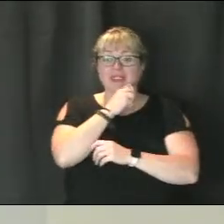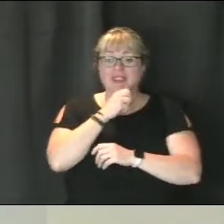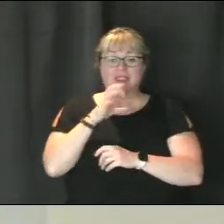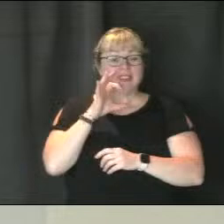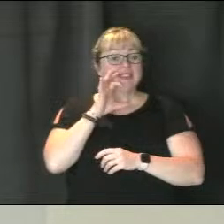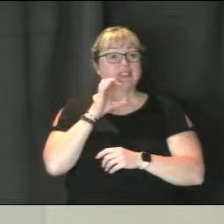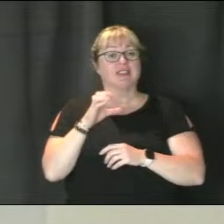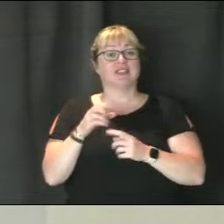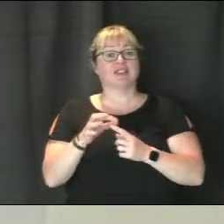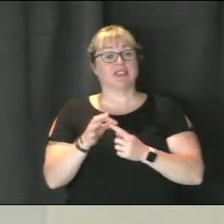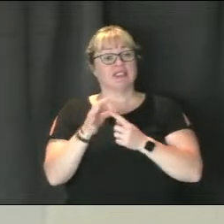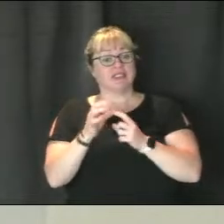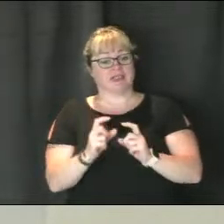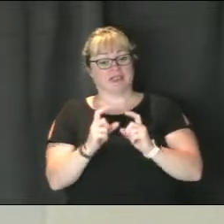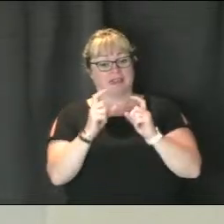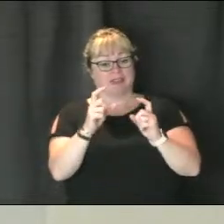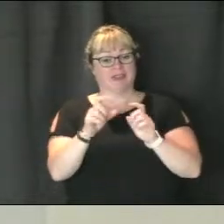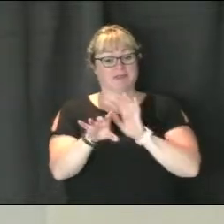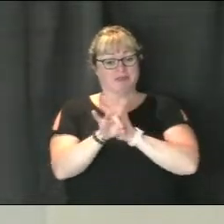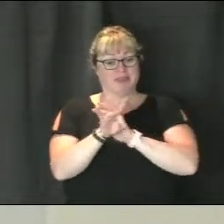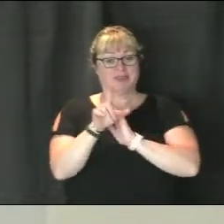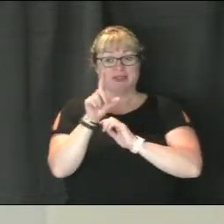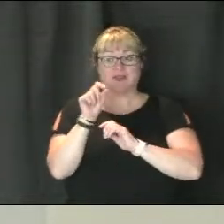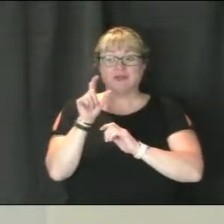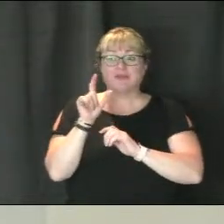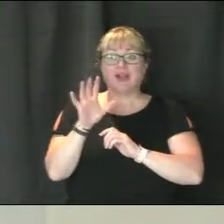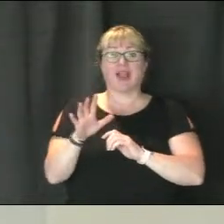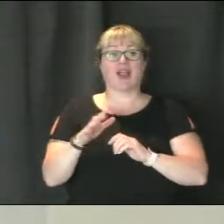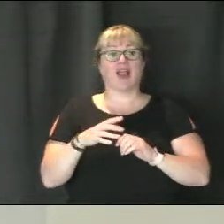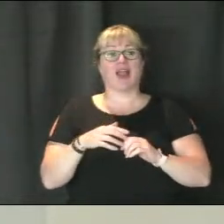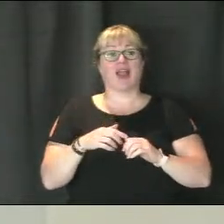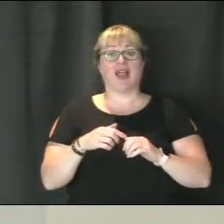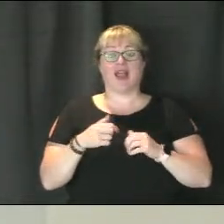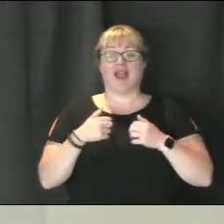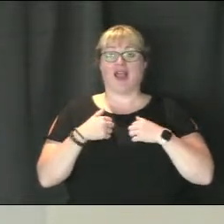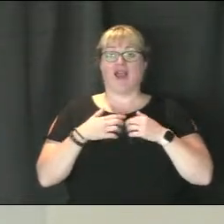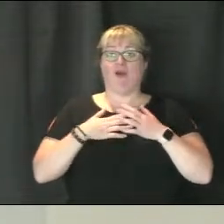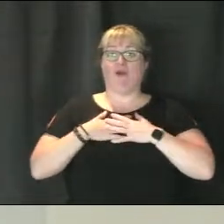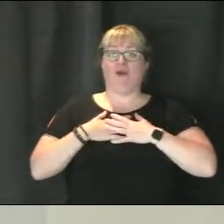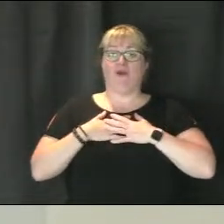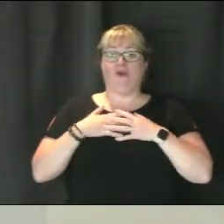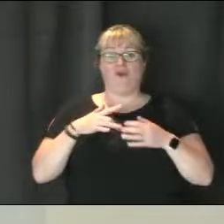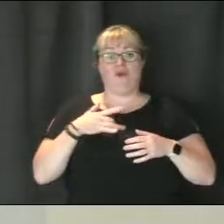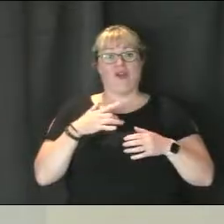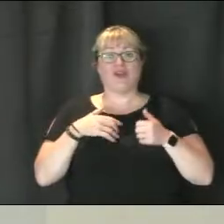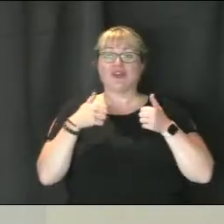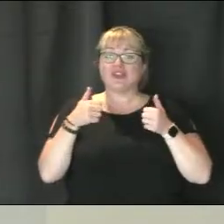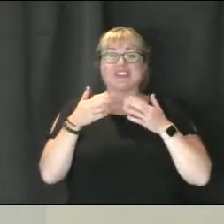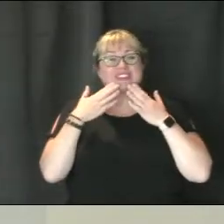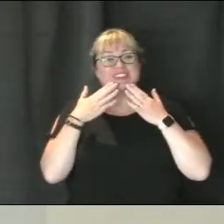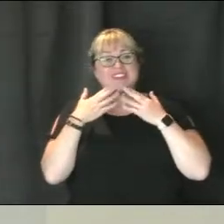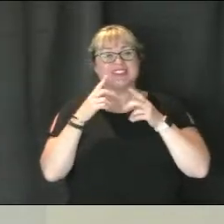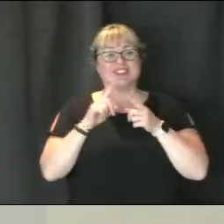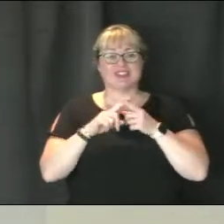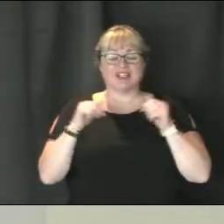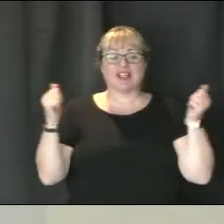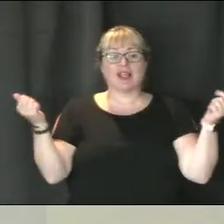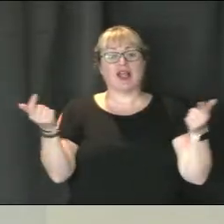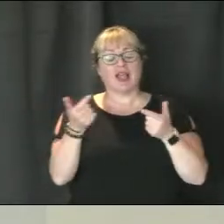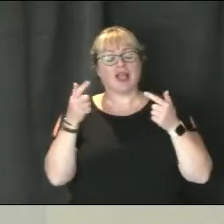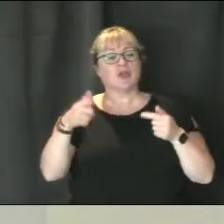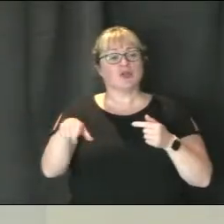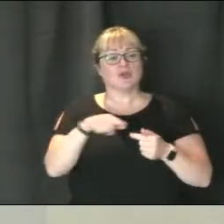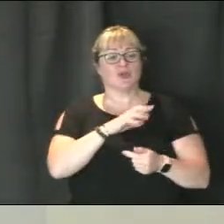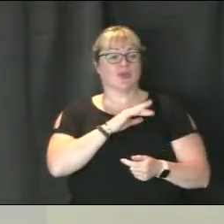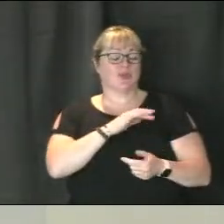Distinction Award for 2025. This left me feeling a sense of gratitude to everyone who has helped